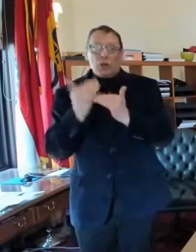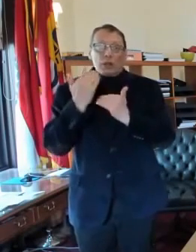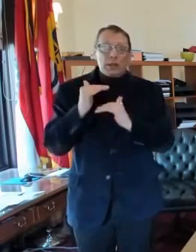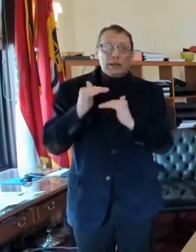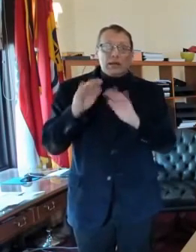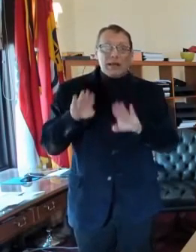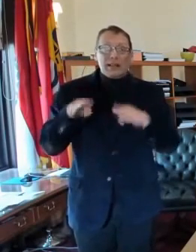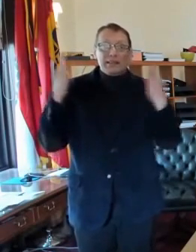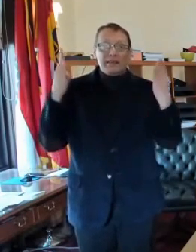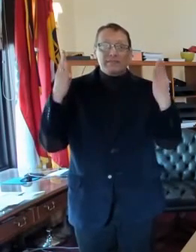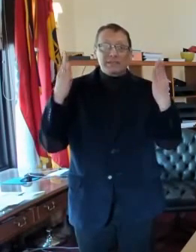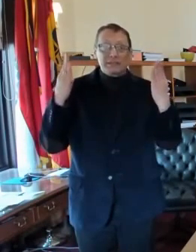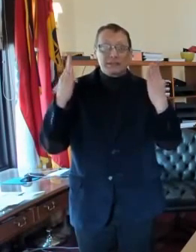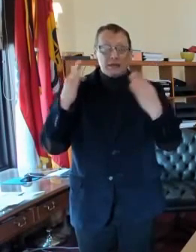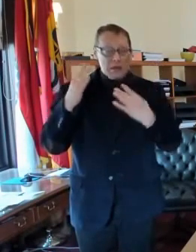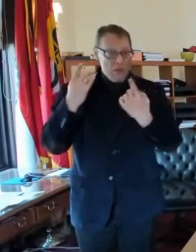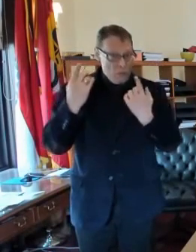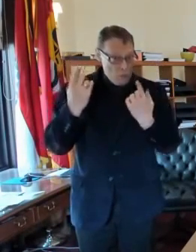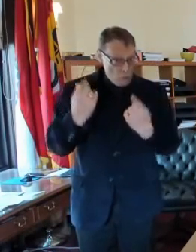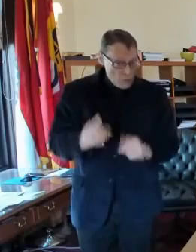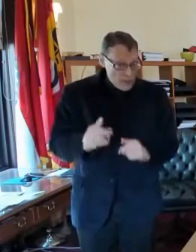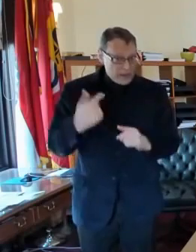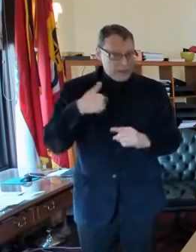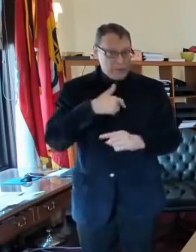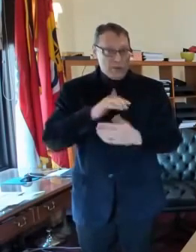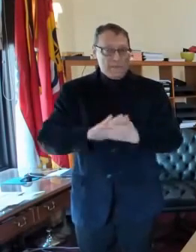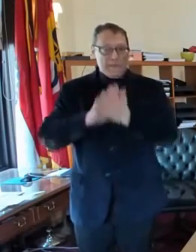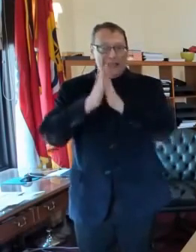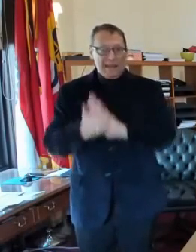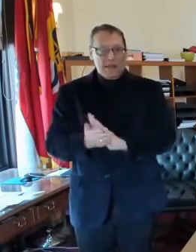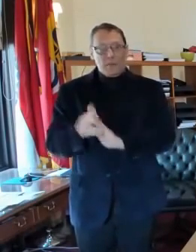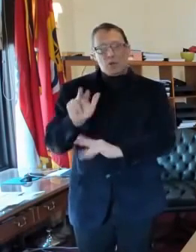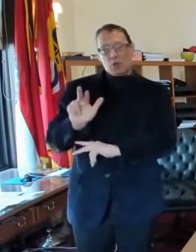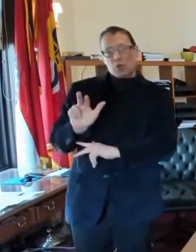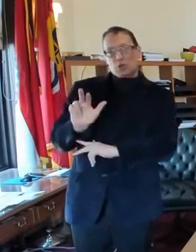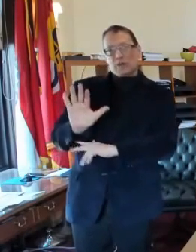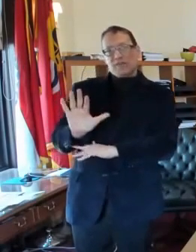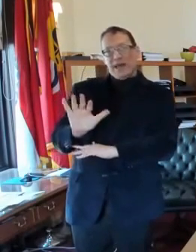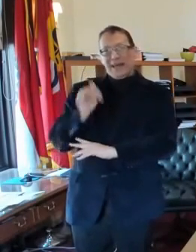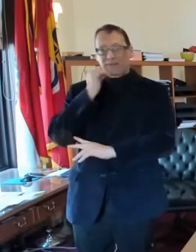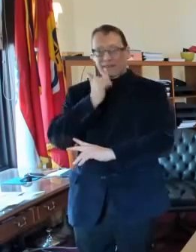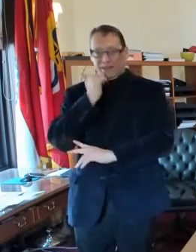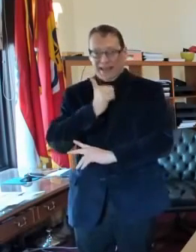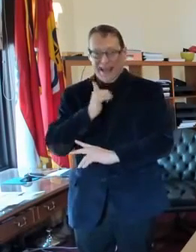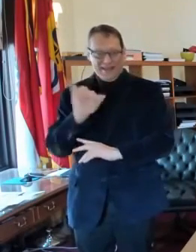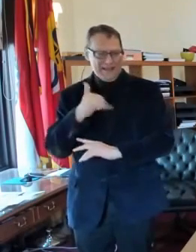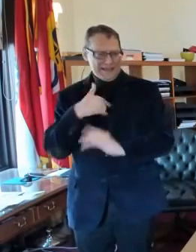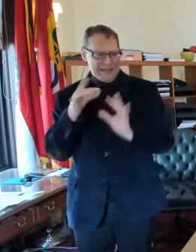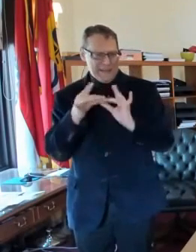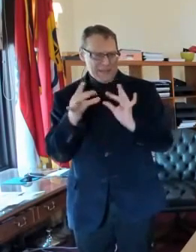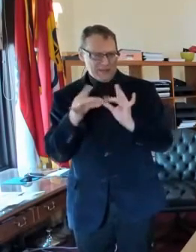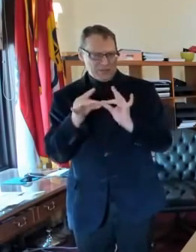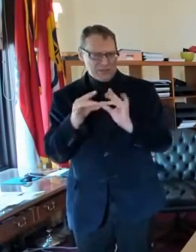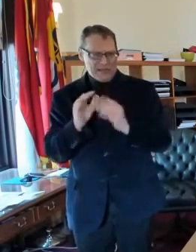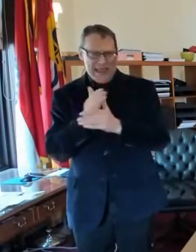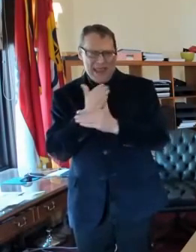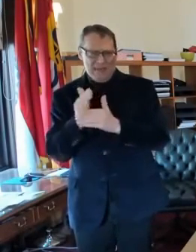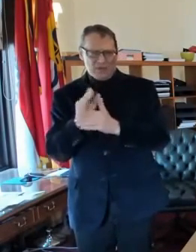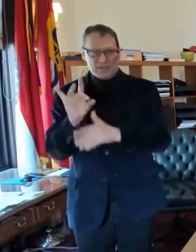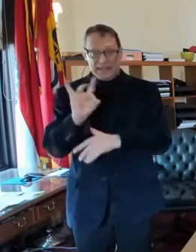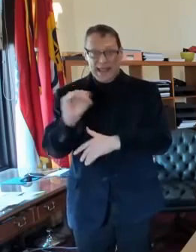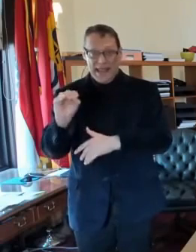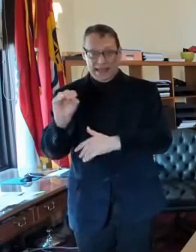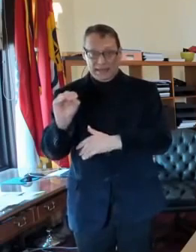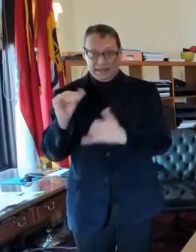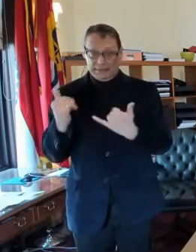strategies when we were down to having only 35 cases a day, and as I mentioned to you, we're averaging about 80